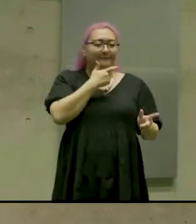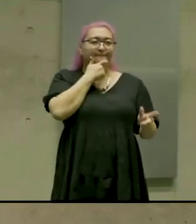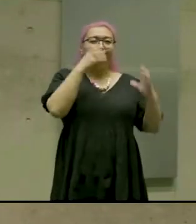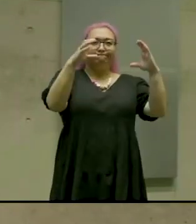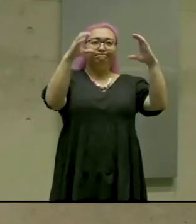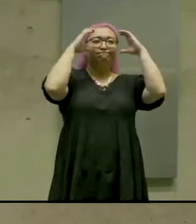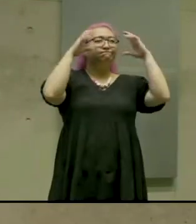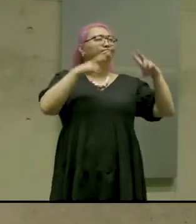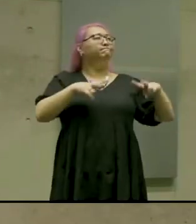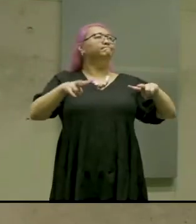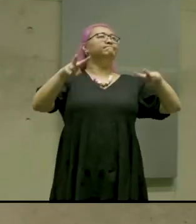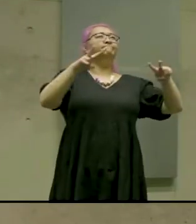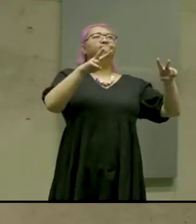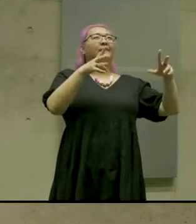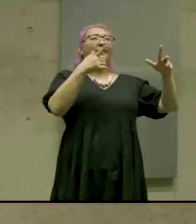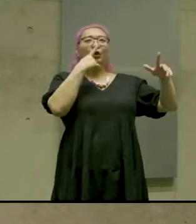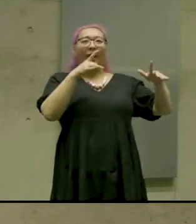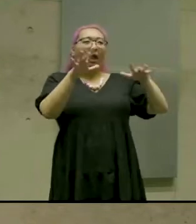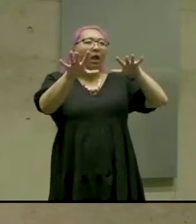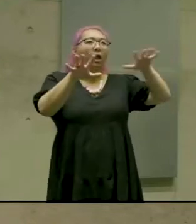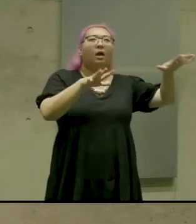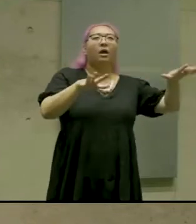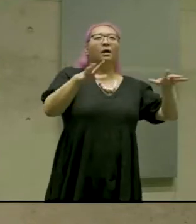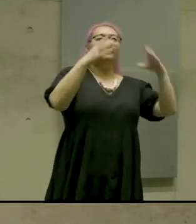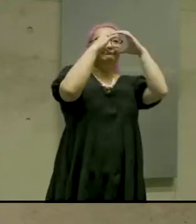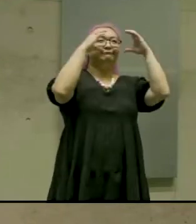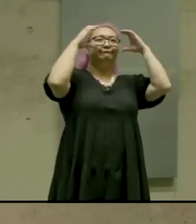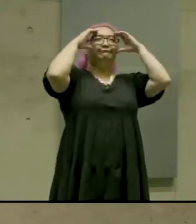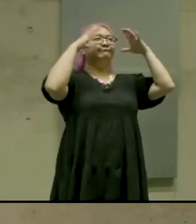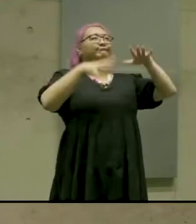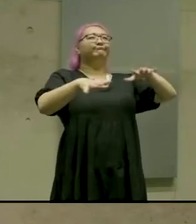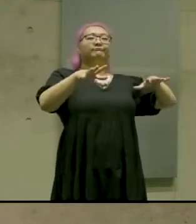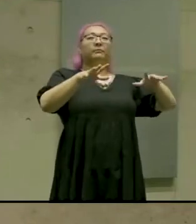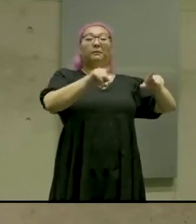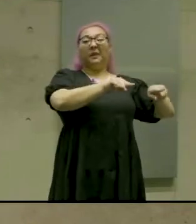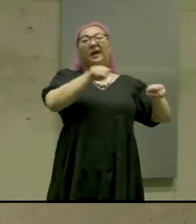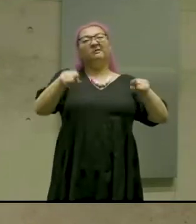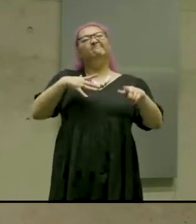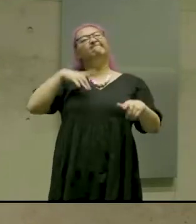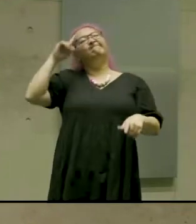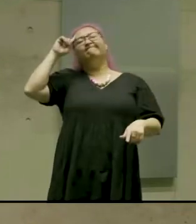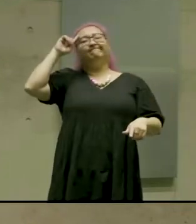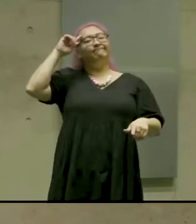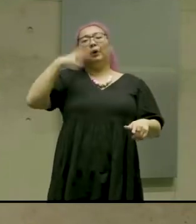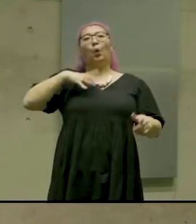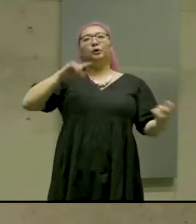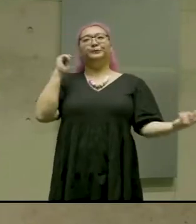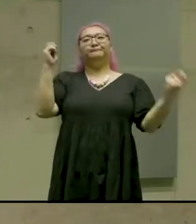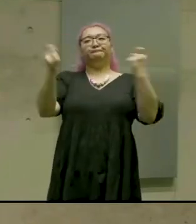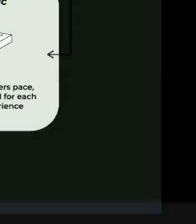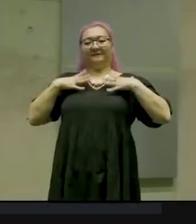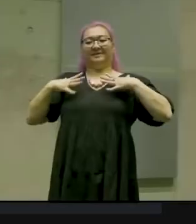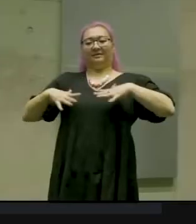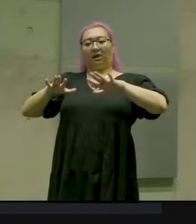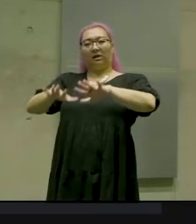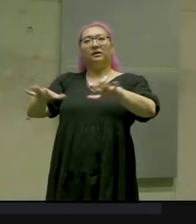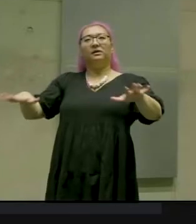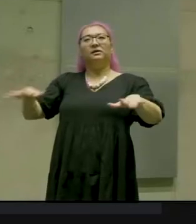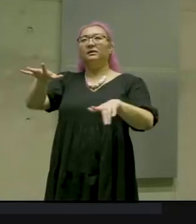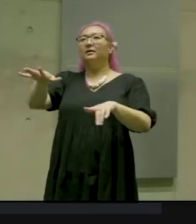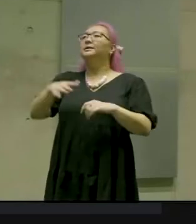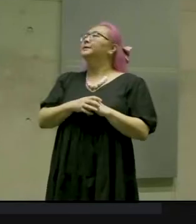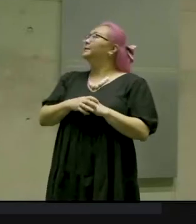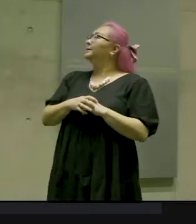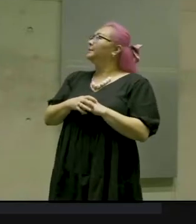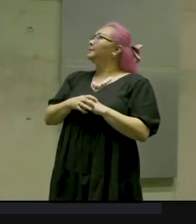it a physical installation. I made the AR diary with the phone, and then I thought of using the projector instead of the phone, and then